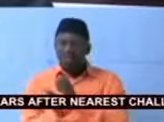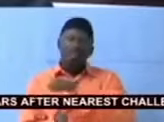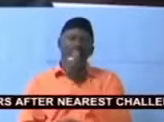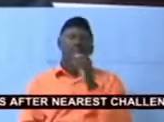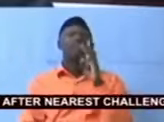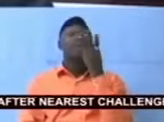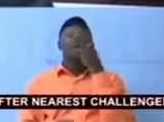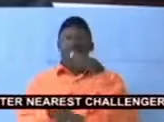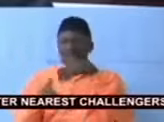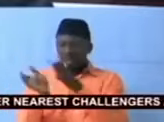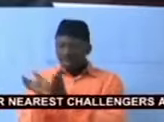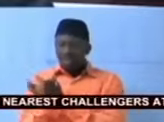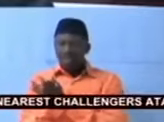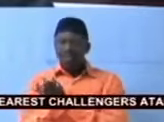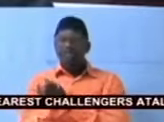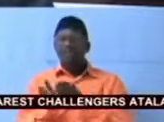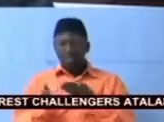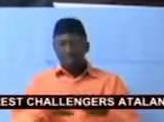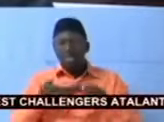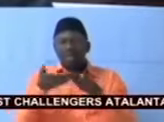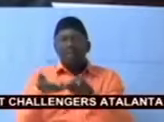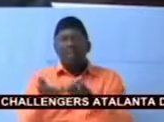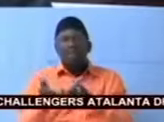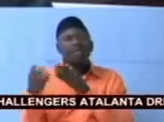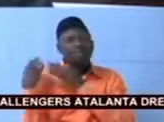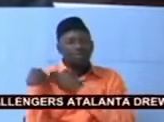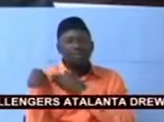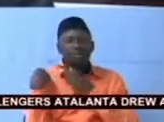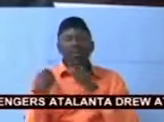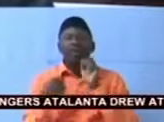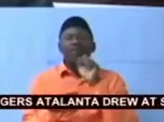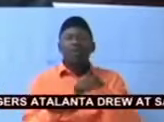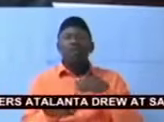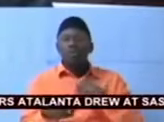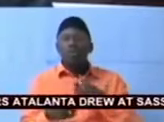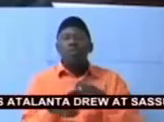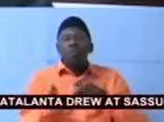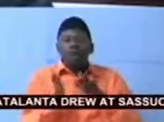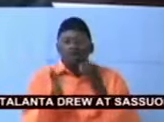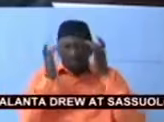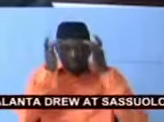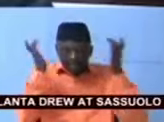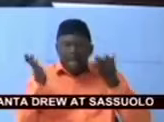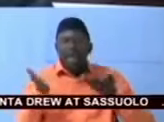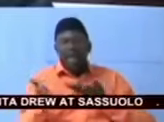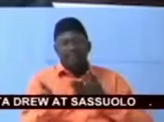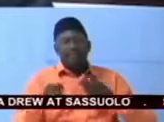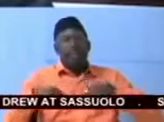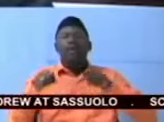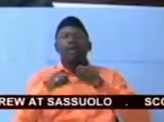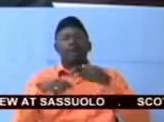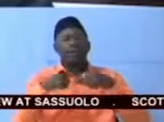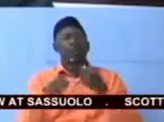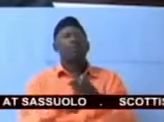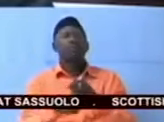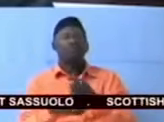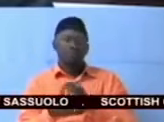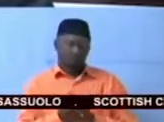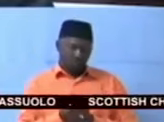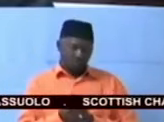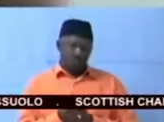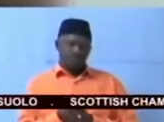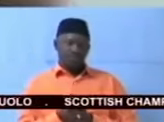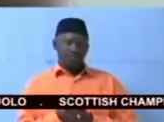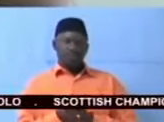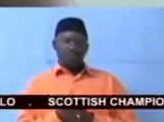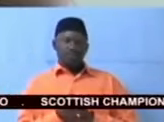rek moy jëm ci ñaareli class bi ak ba ci ñetteli class bi. Is it also correct that we have magistrates that are called